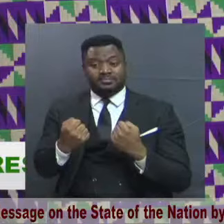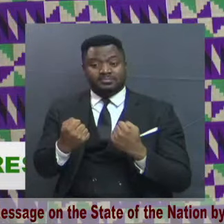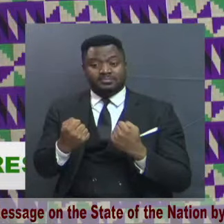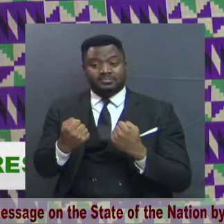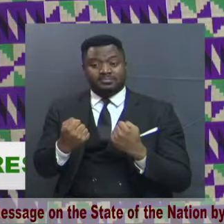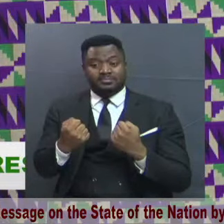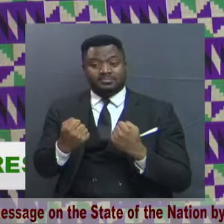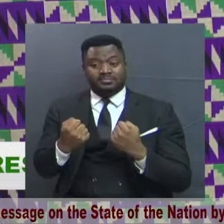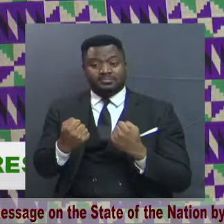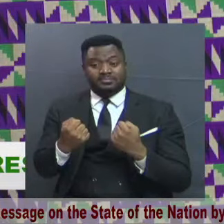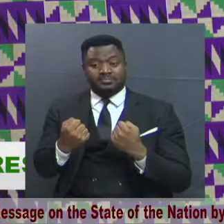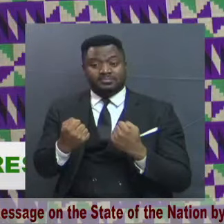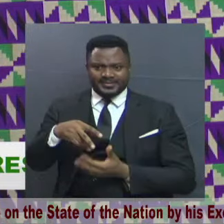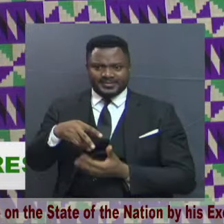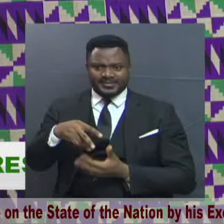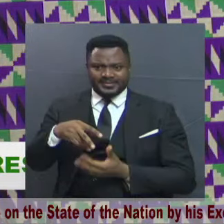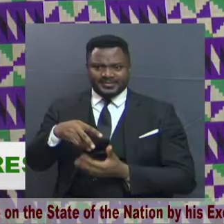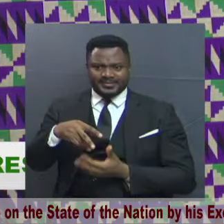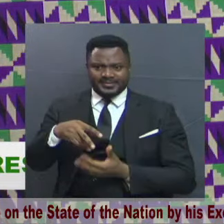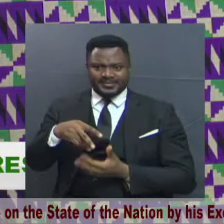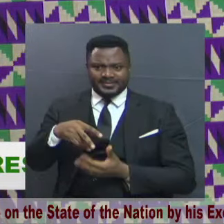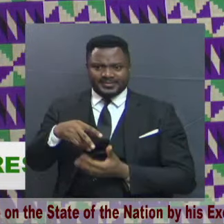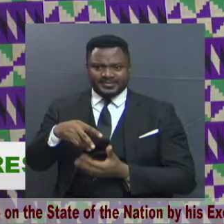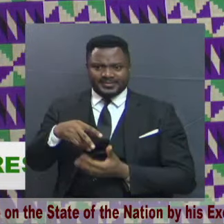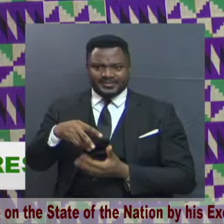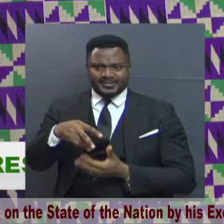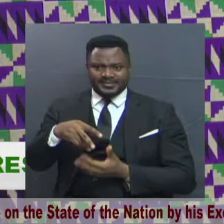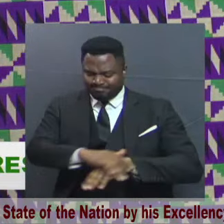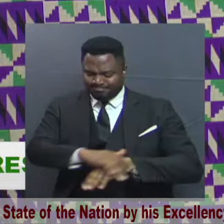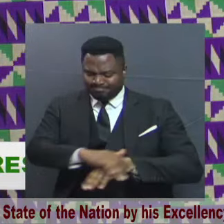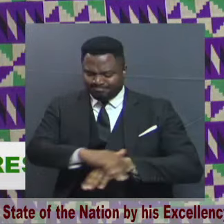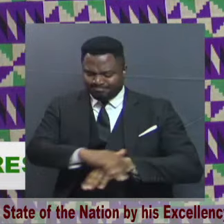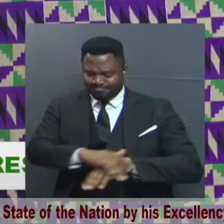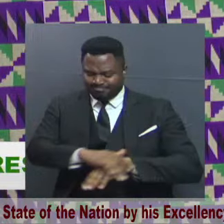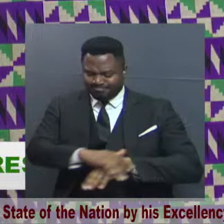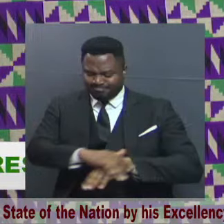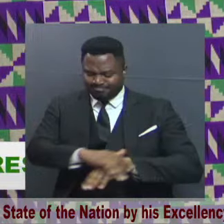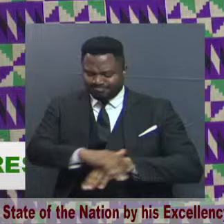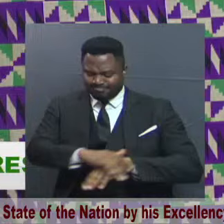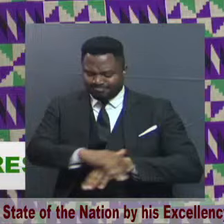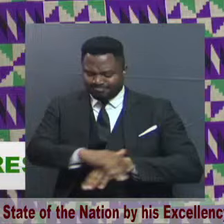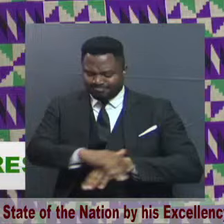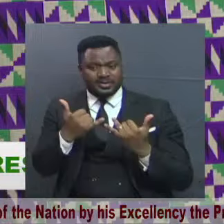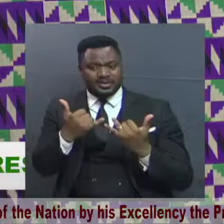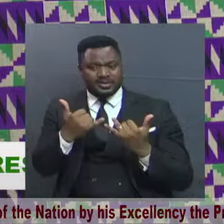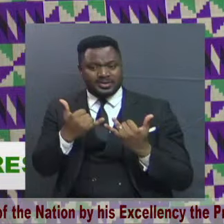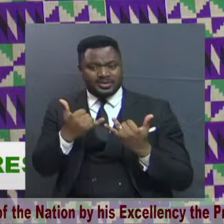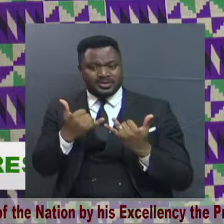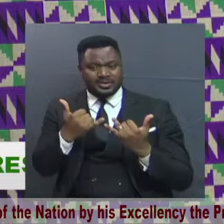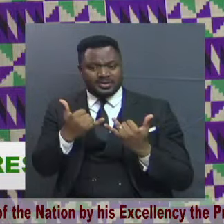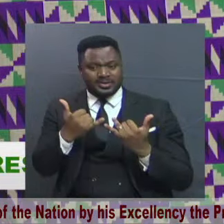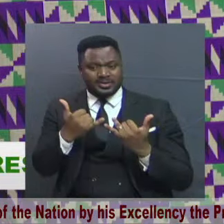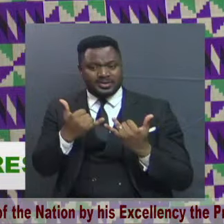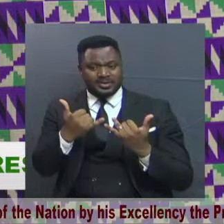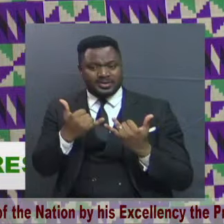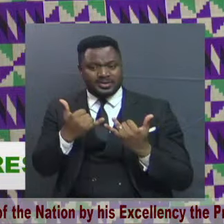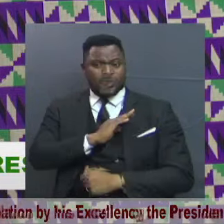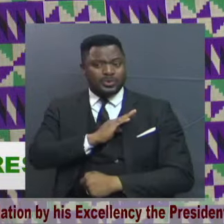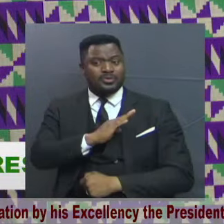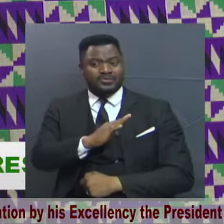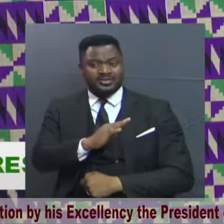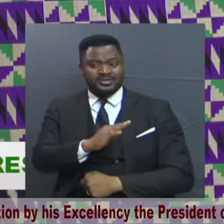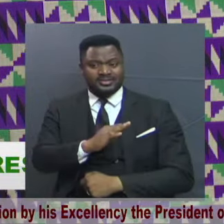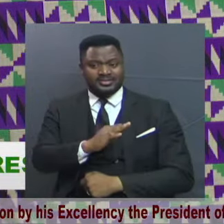recovered our footing we have dusted ourselves off and now we Face Tomorrow with